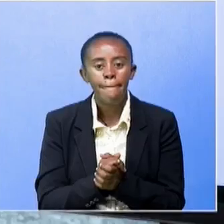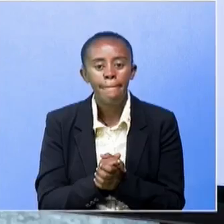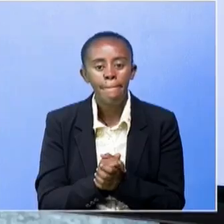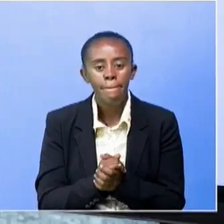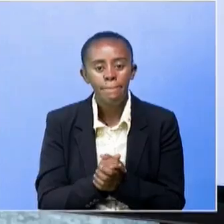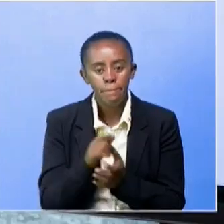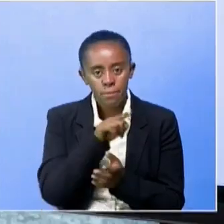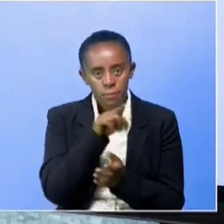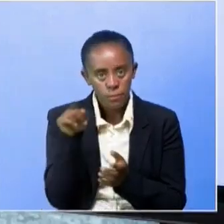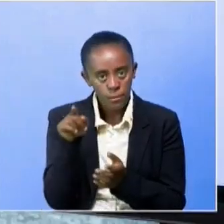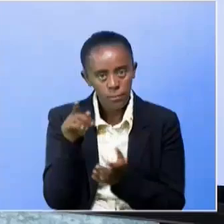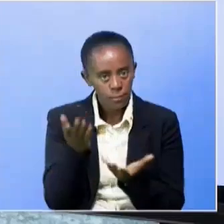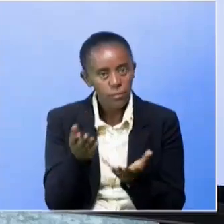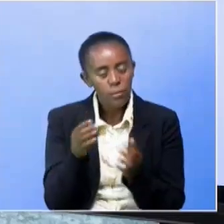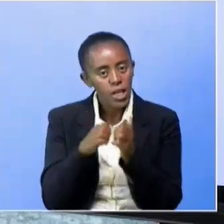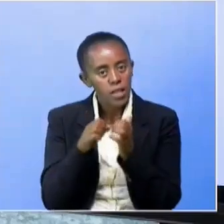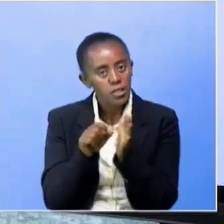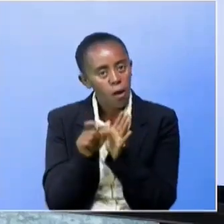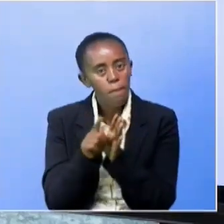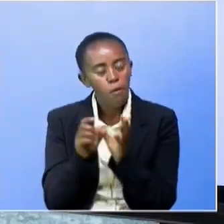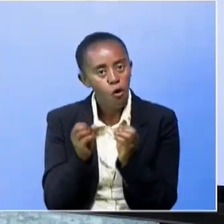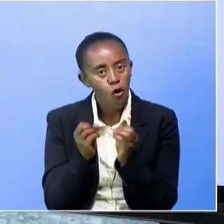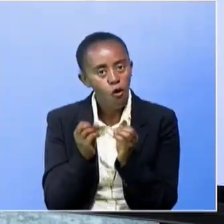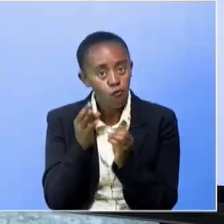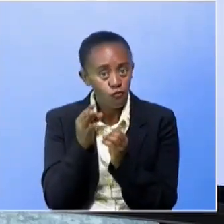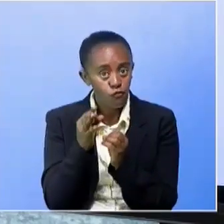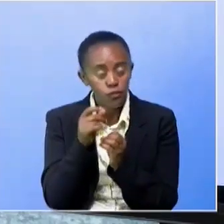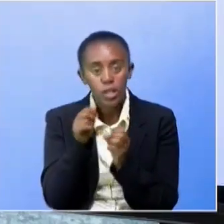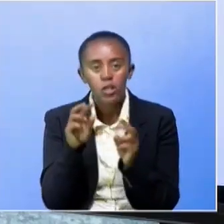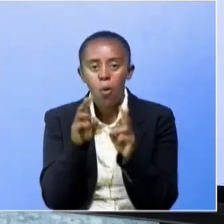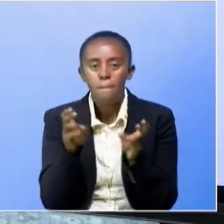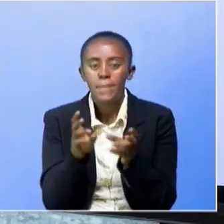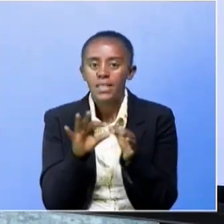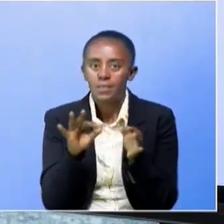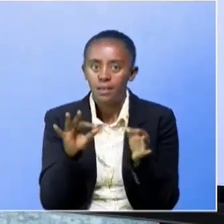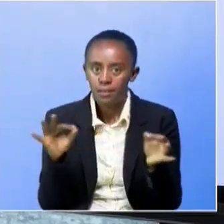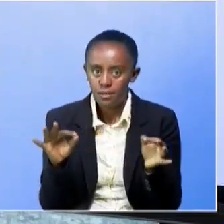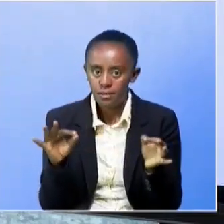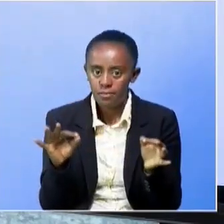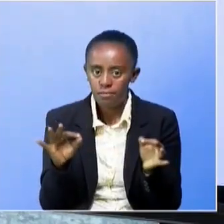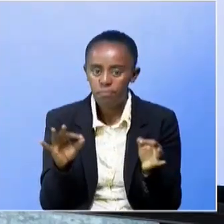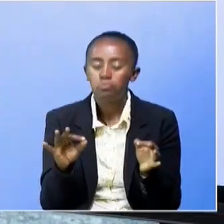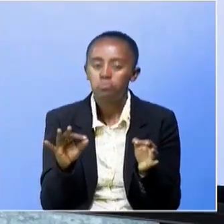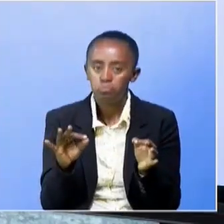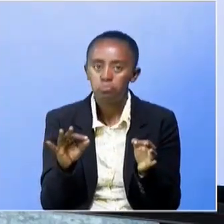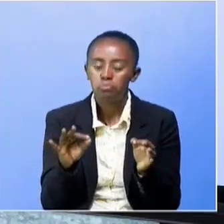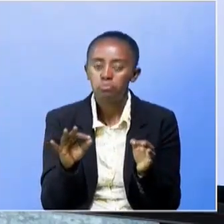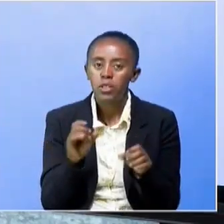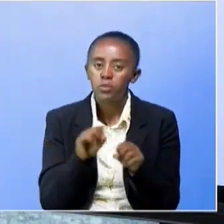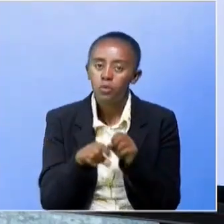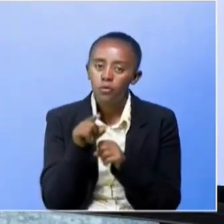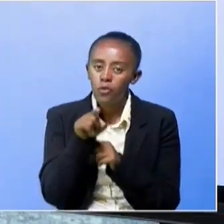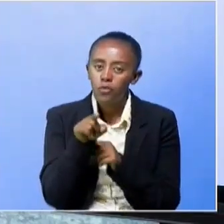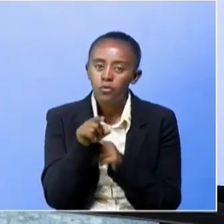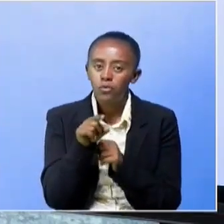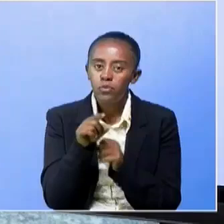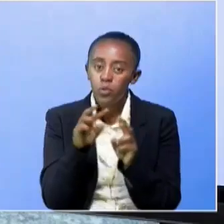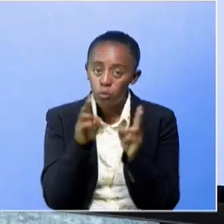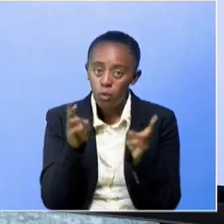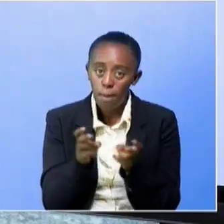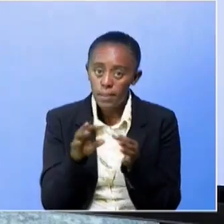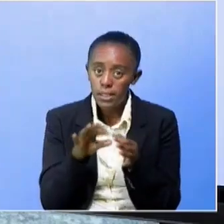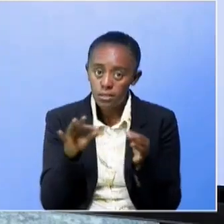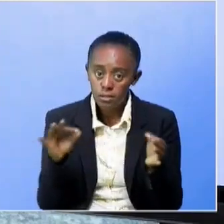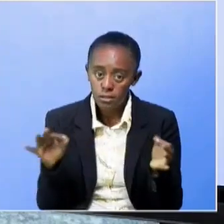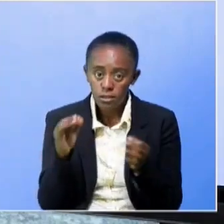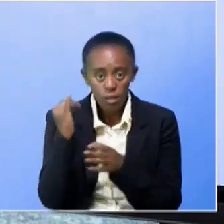This is an example of a topic sentence. So, if you have your topic